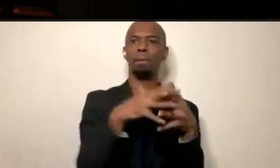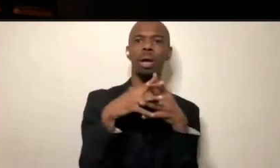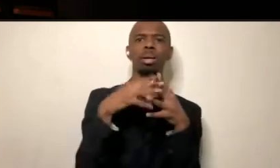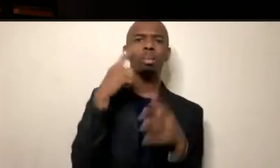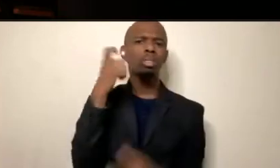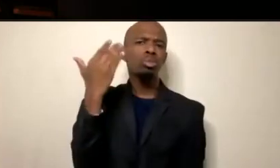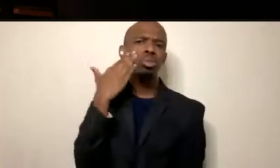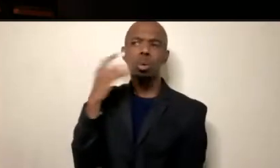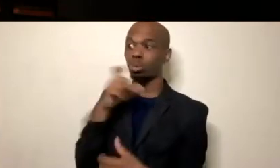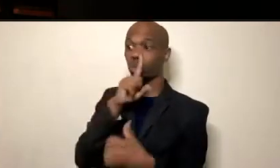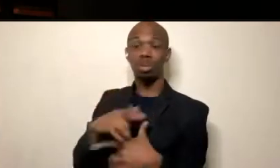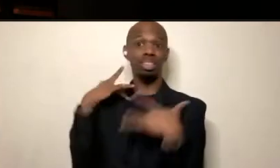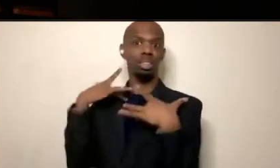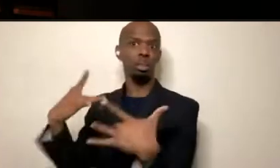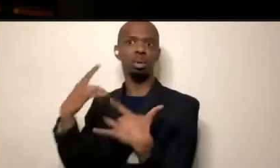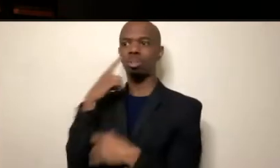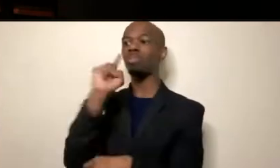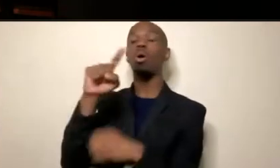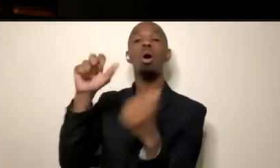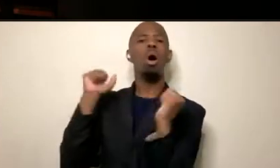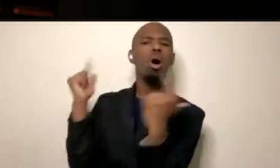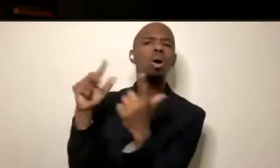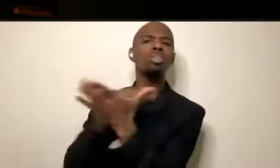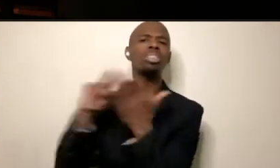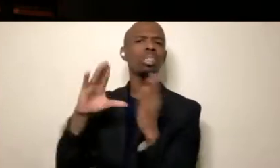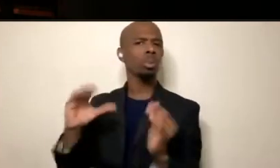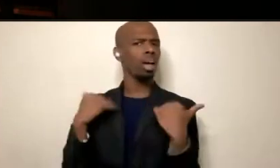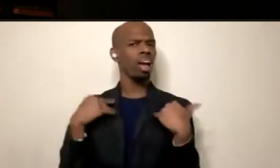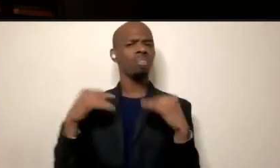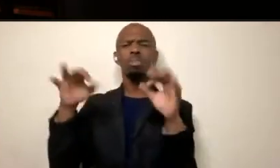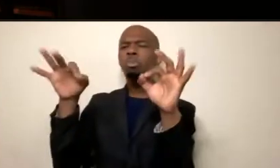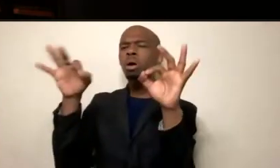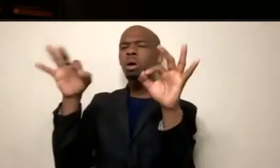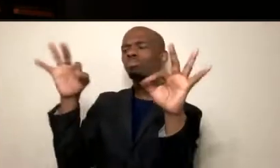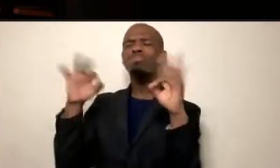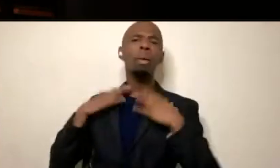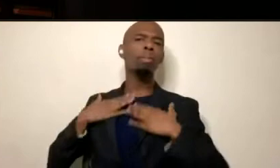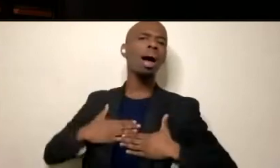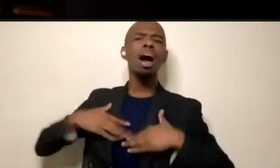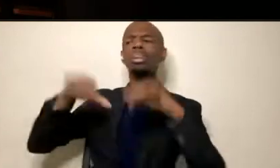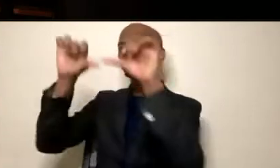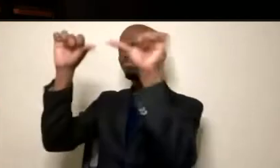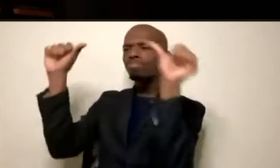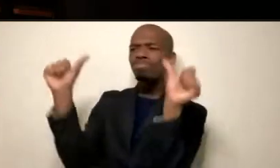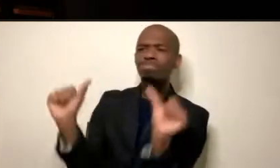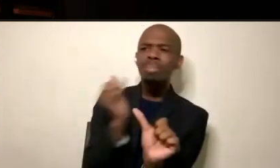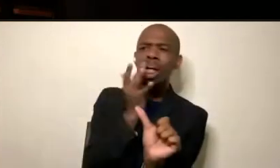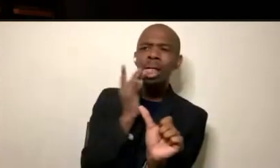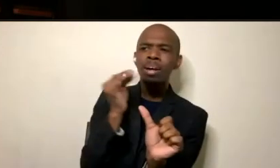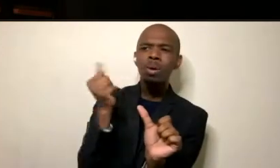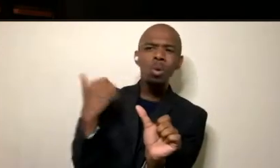had the bodies, the legs for it, but it was a secret, right? We're talking early 80s, and I made this piece,